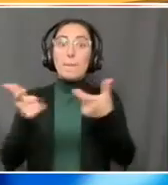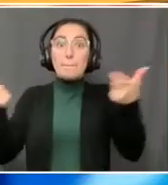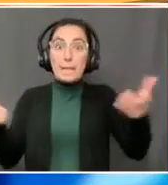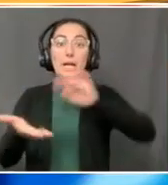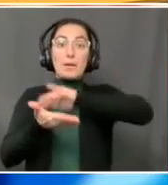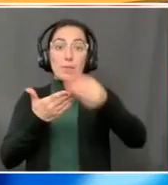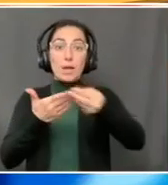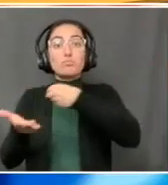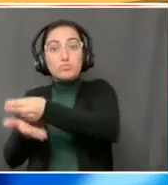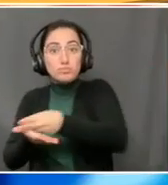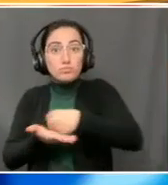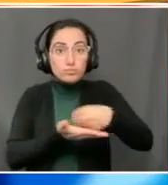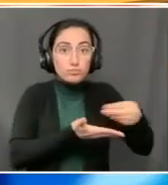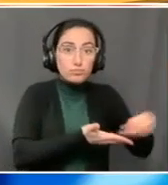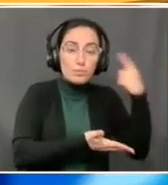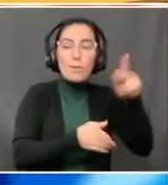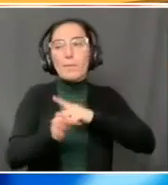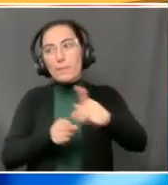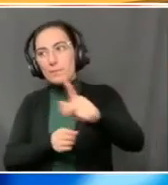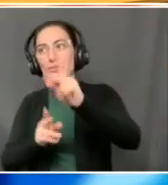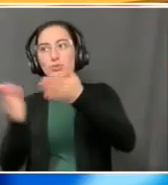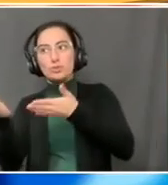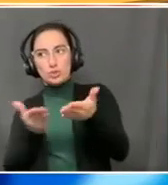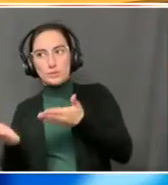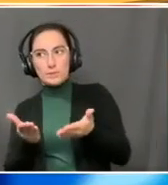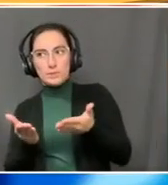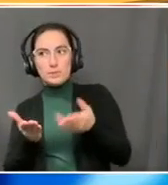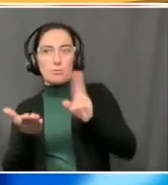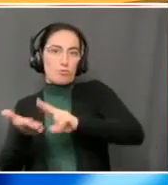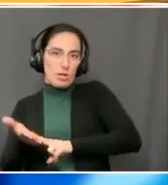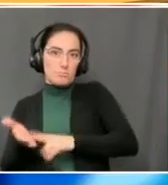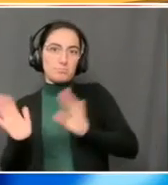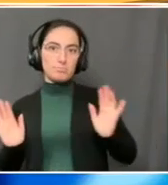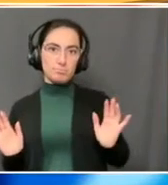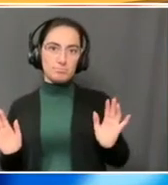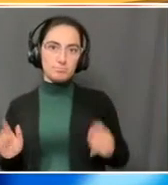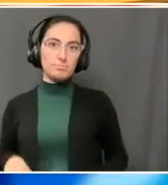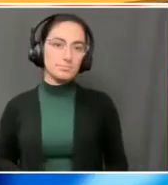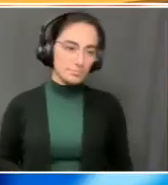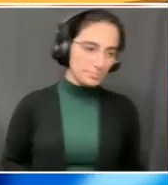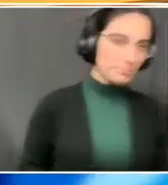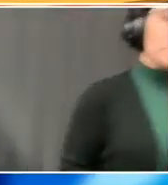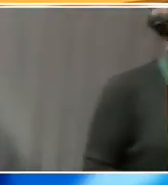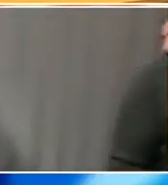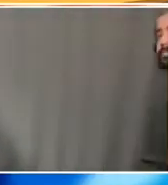on professional services contracts.